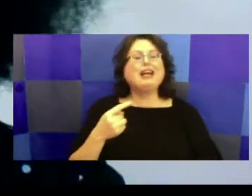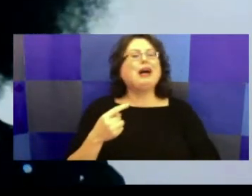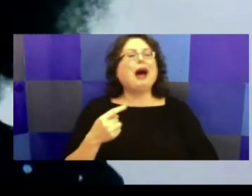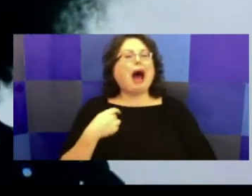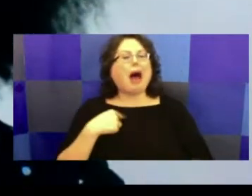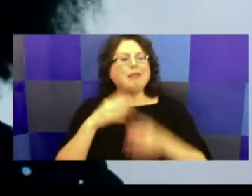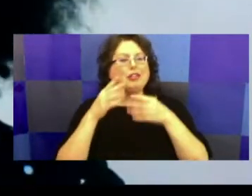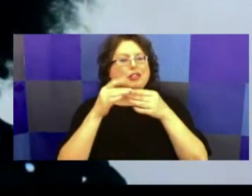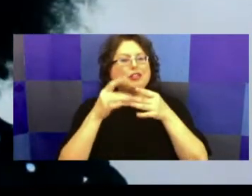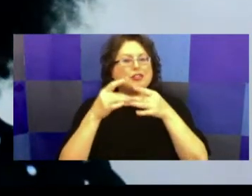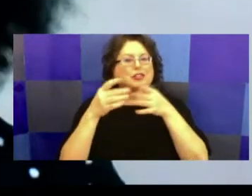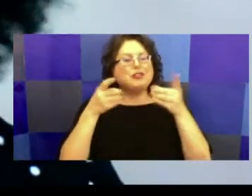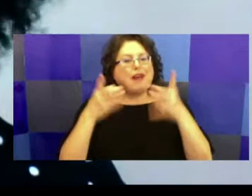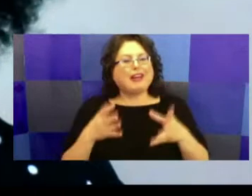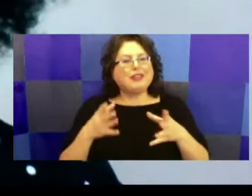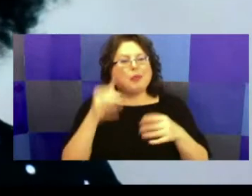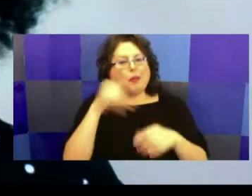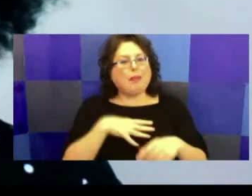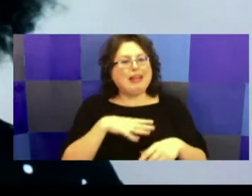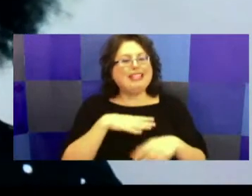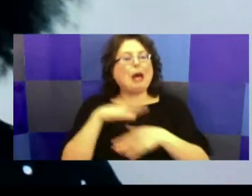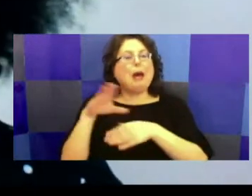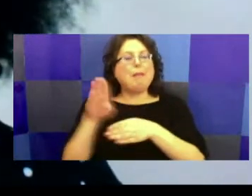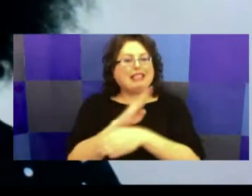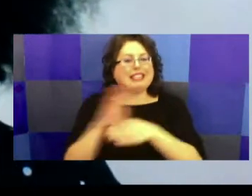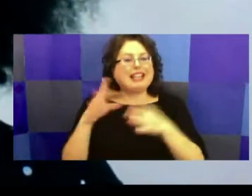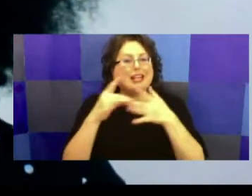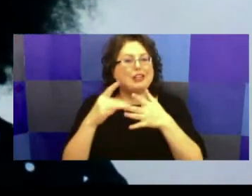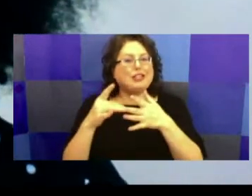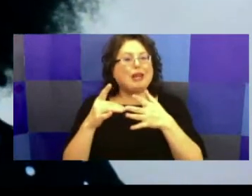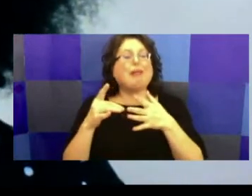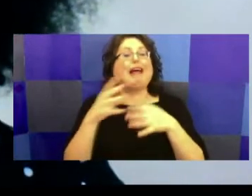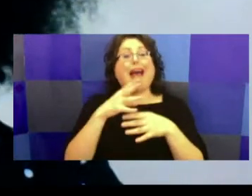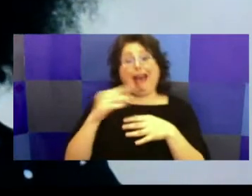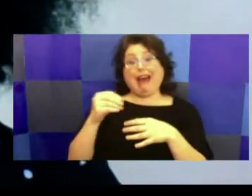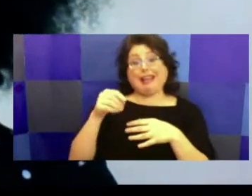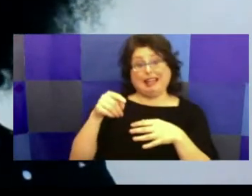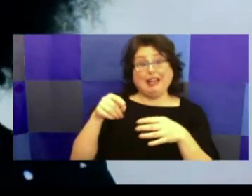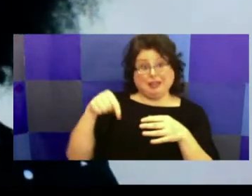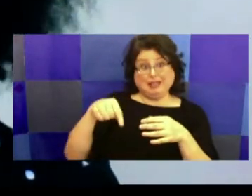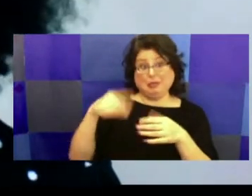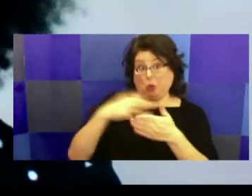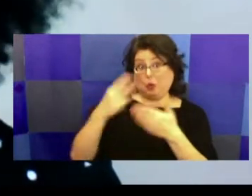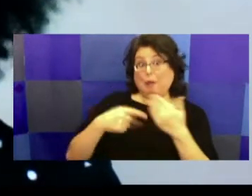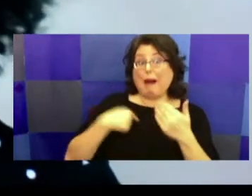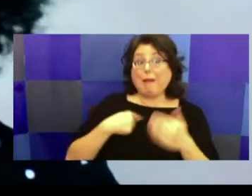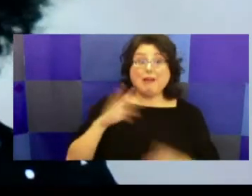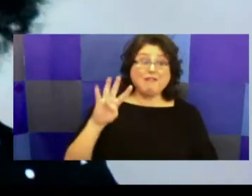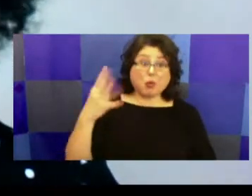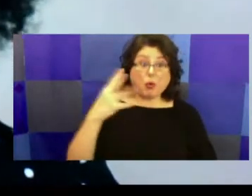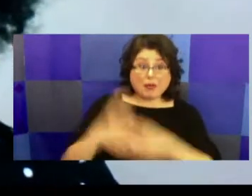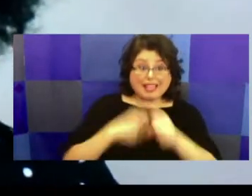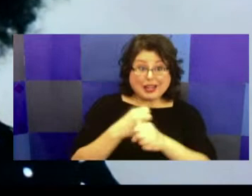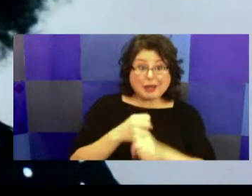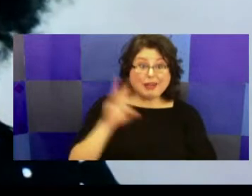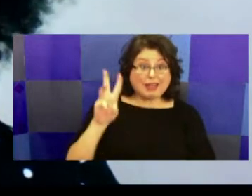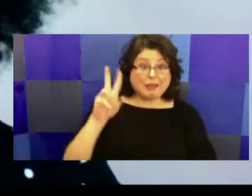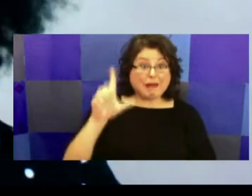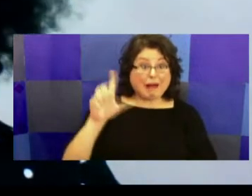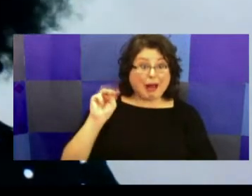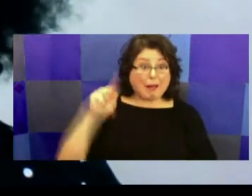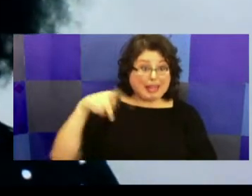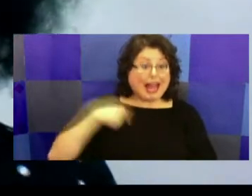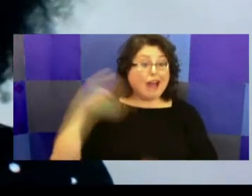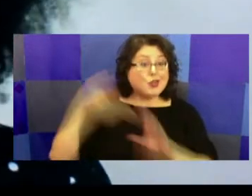and Mentorship Program. This is my 4th year with the WLMP. I joined the program in the RMU community in